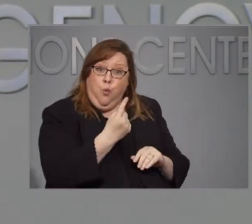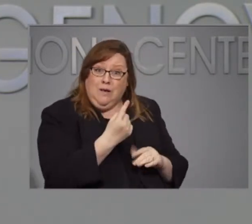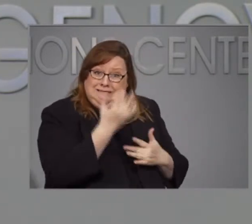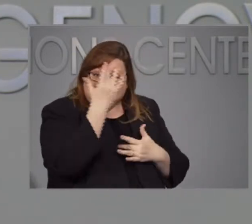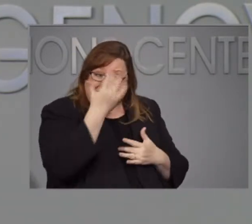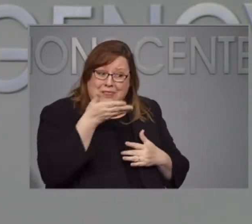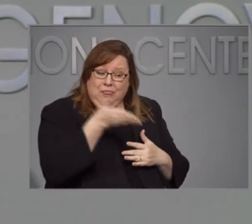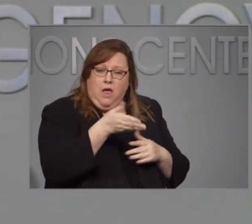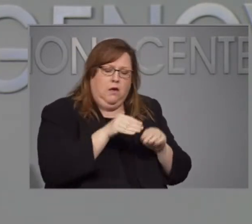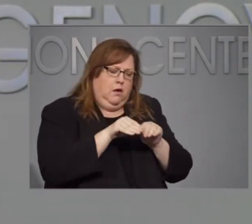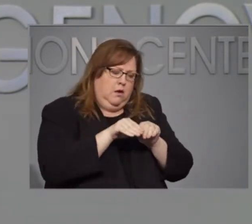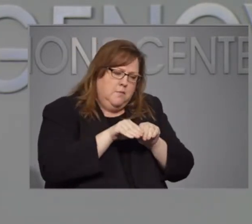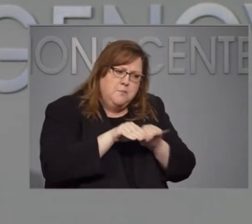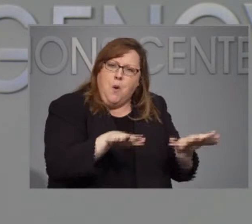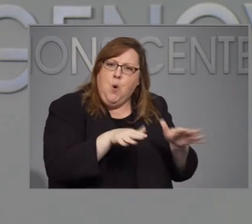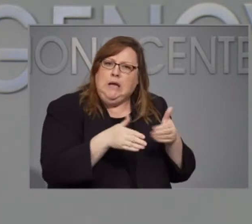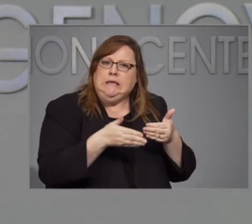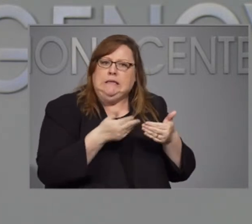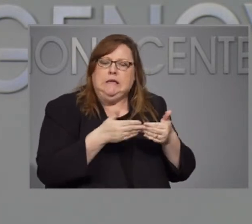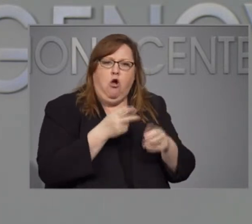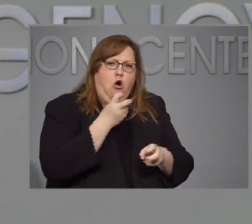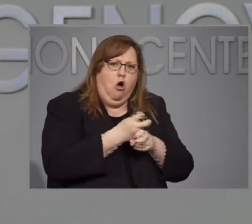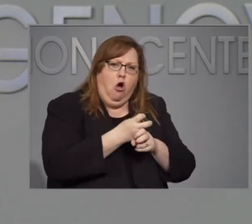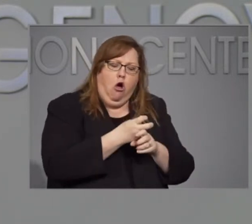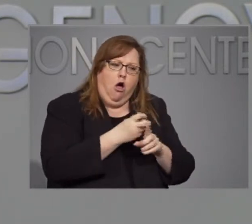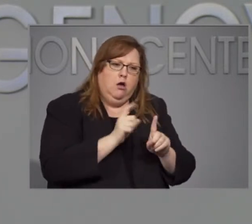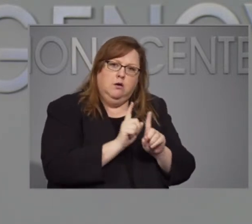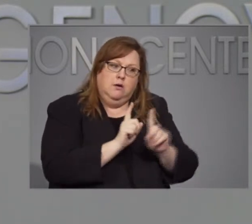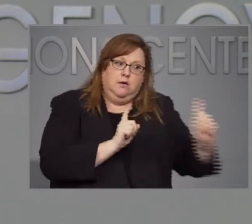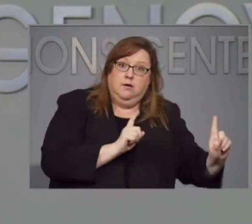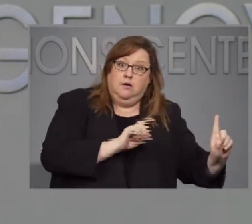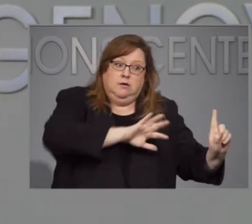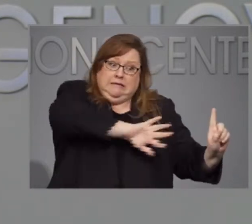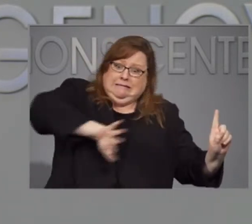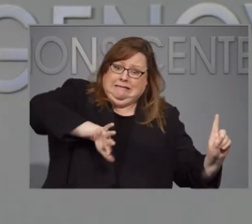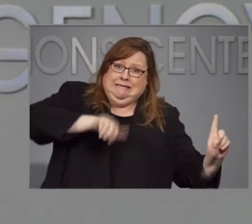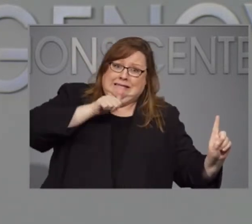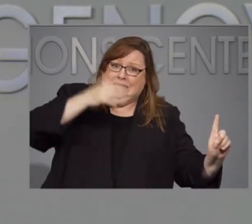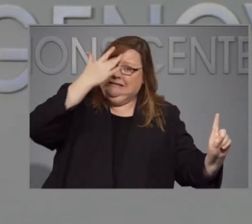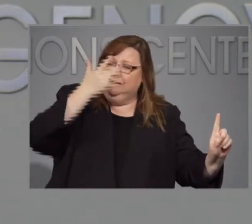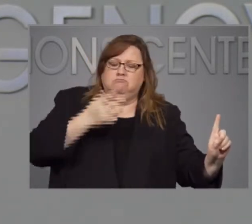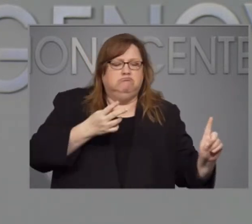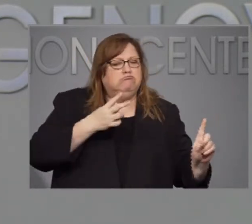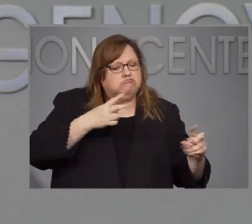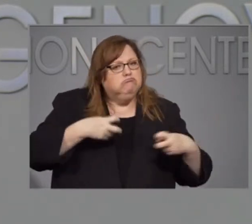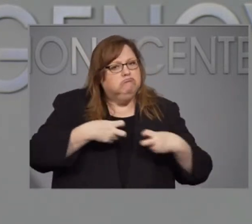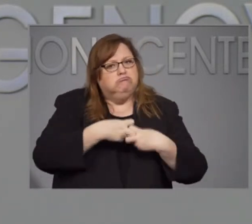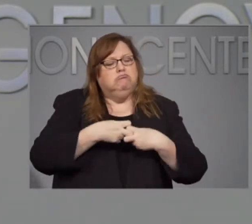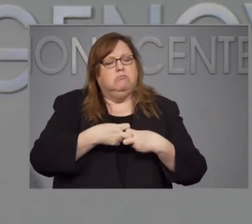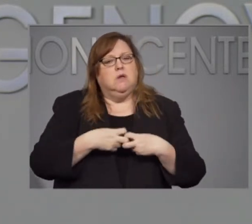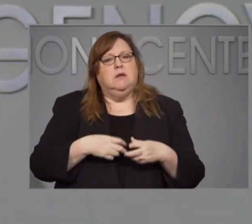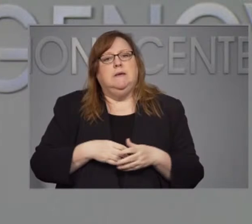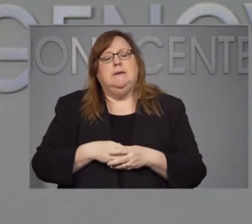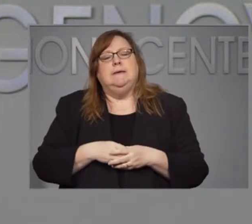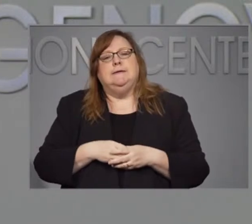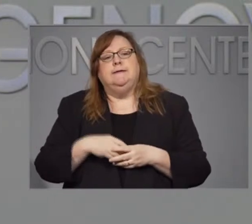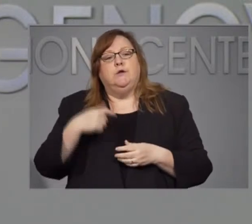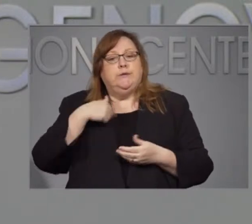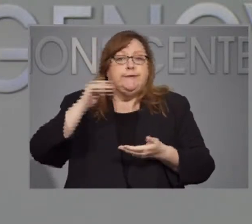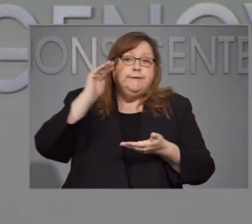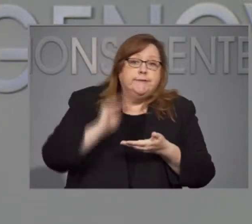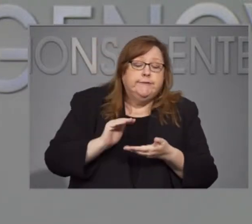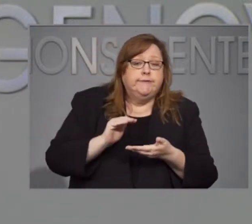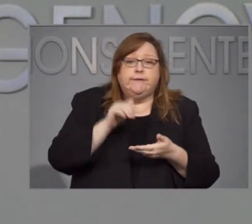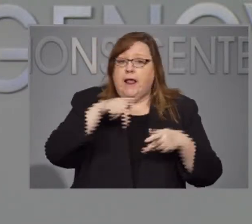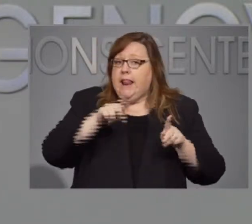taken early and aggressive action to do a number of things across the board, from decreased visitation to make sure that we are